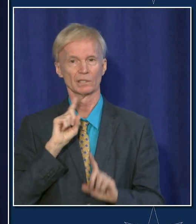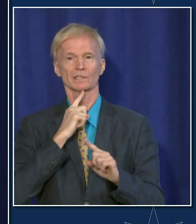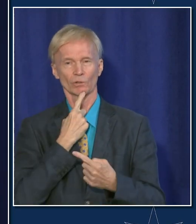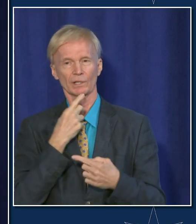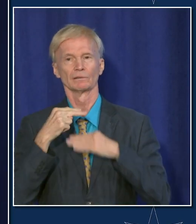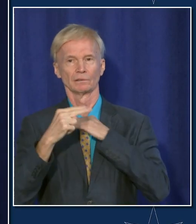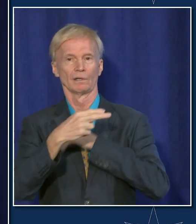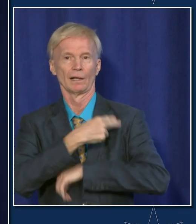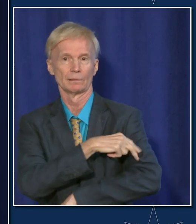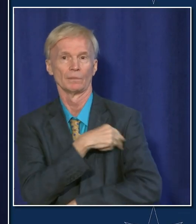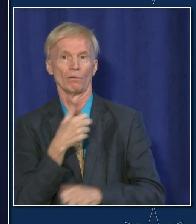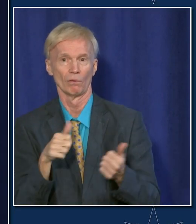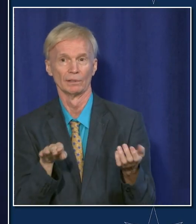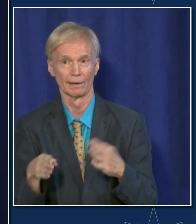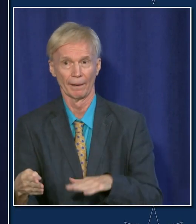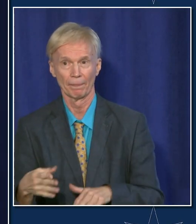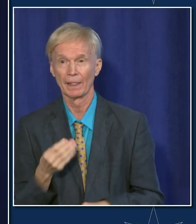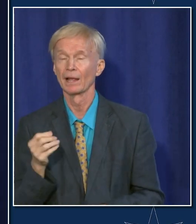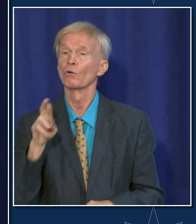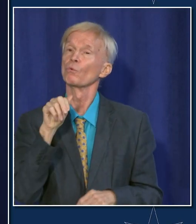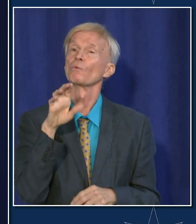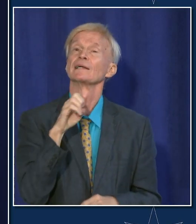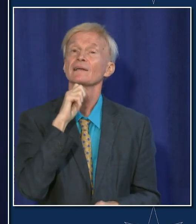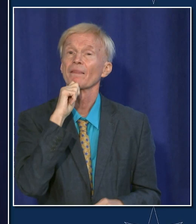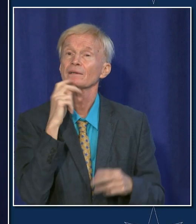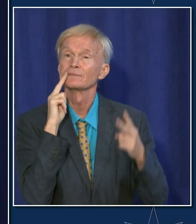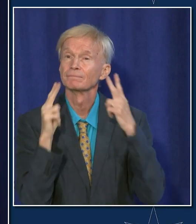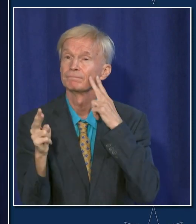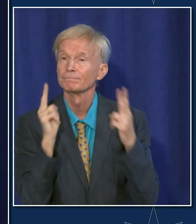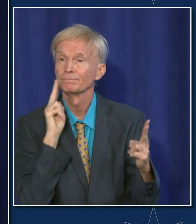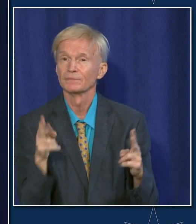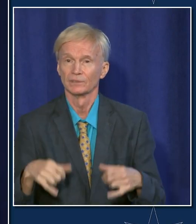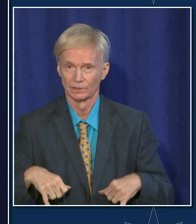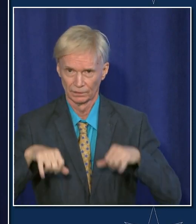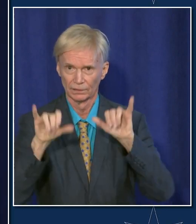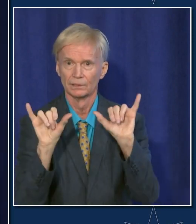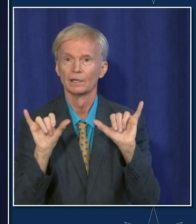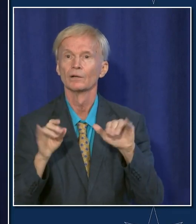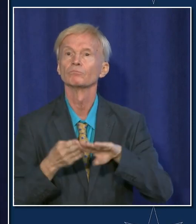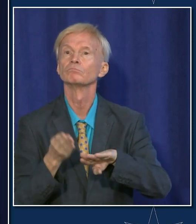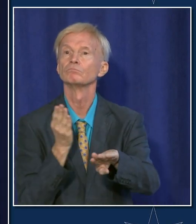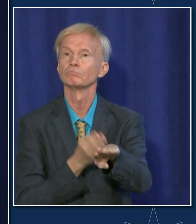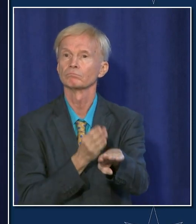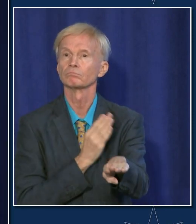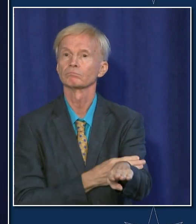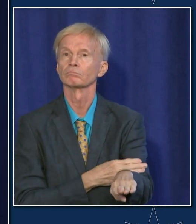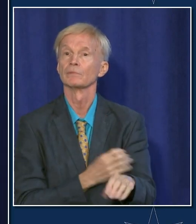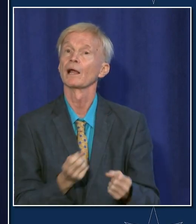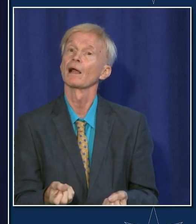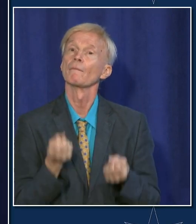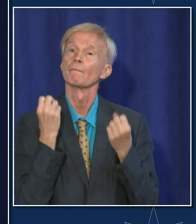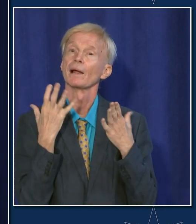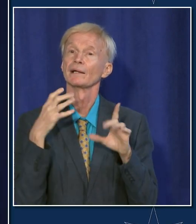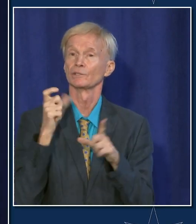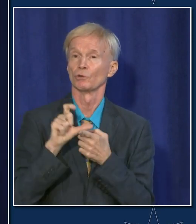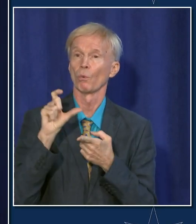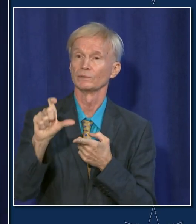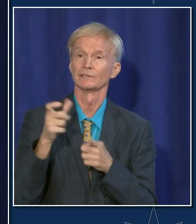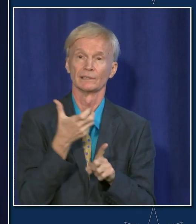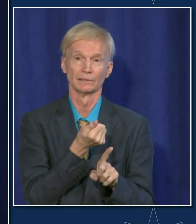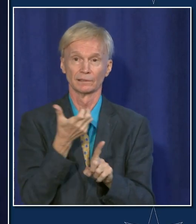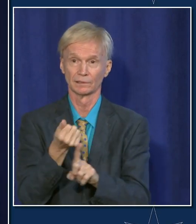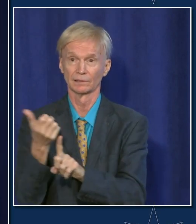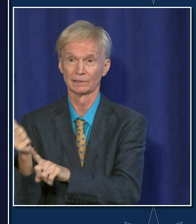outcomes. And if we look at race ethnicity, you'll see that still we're making progress. The majority of doses each week, all summer